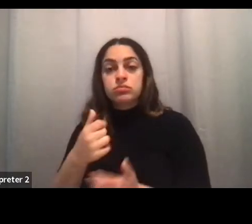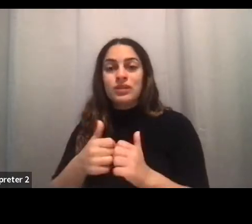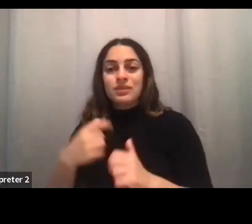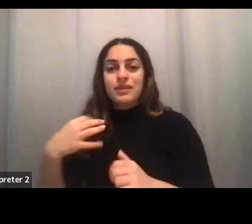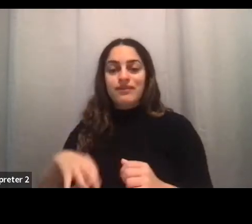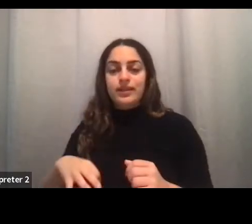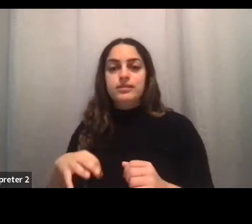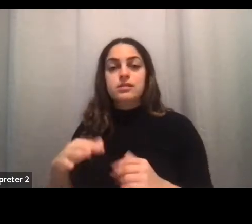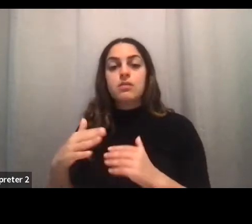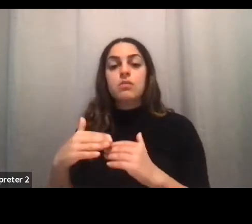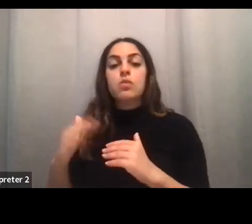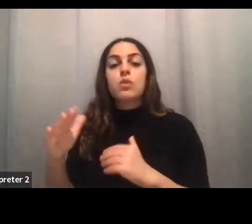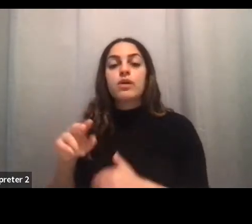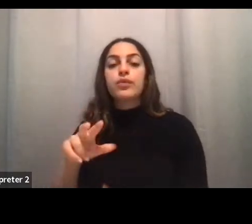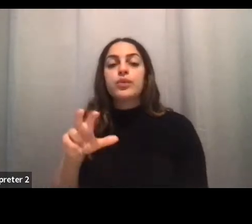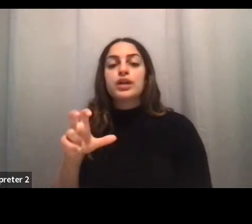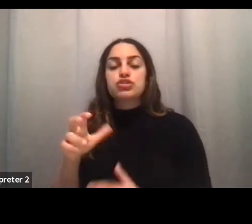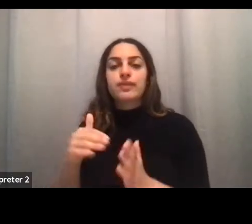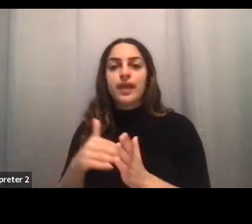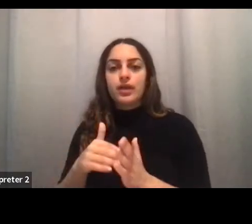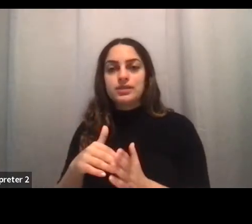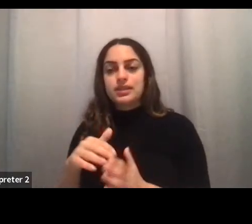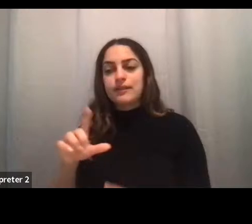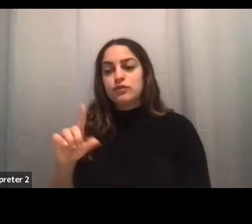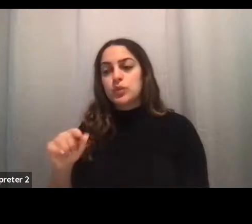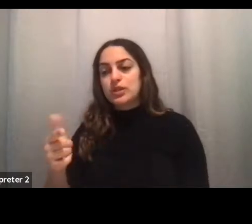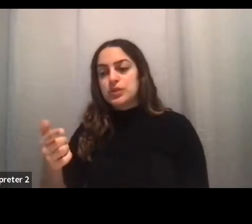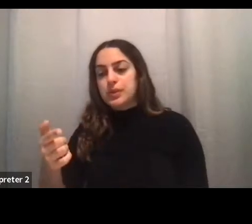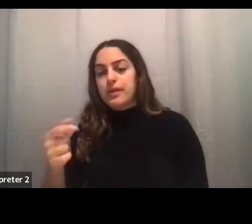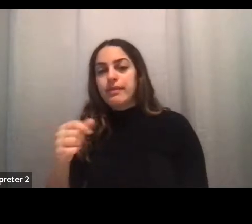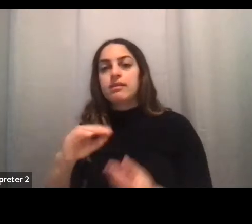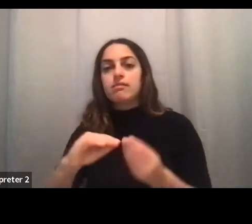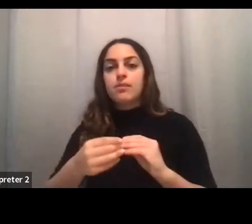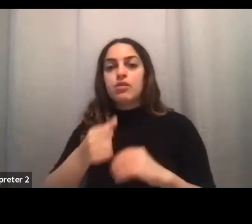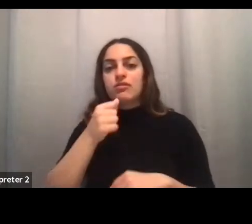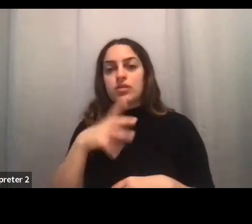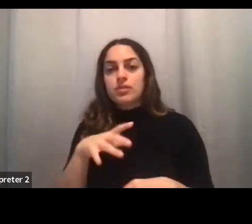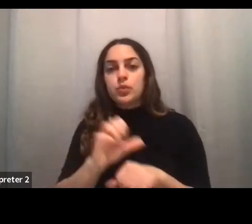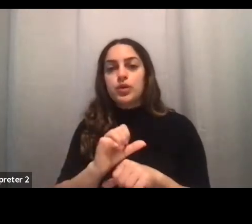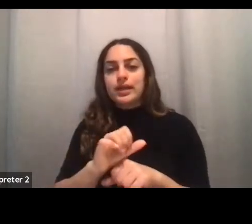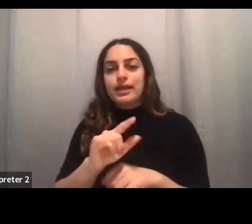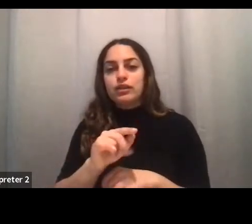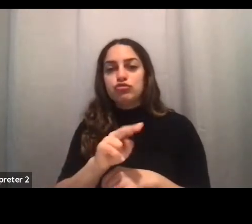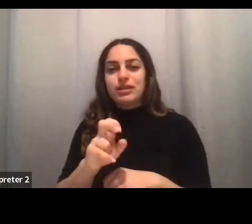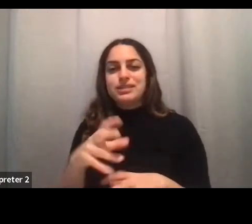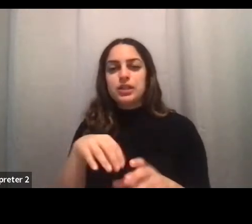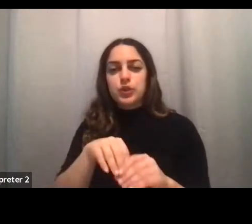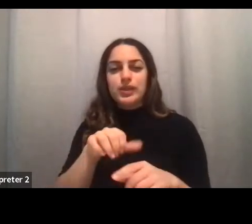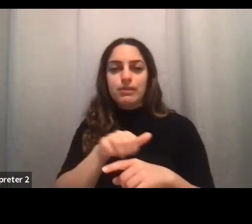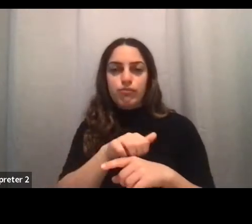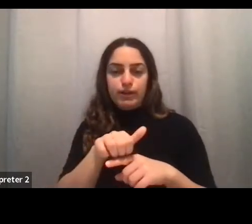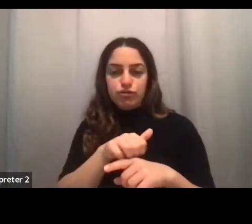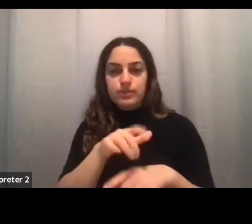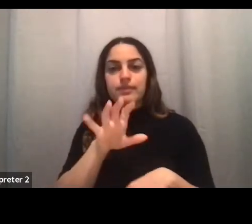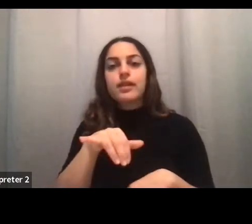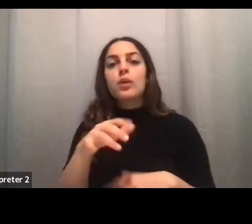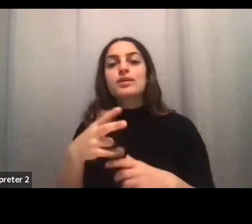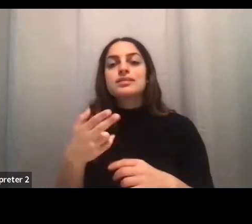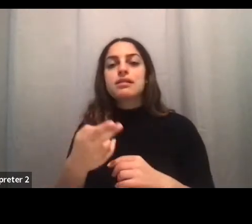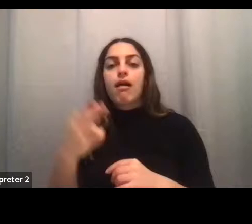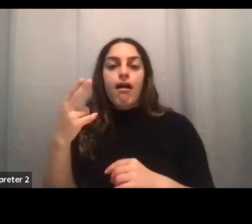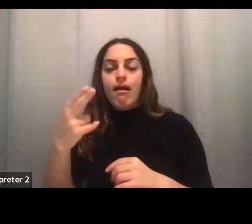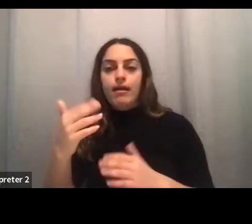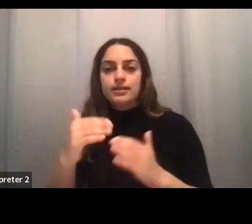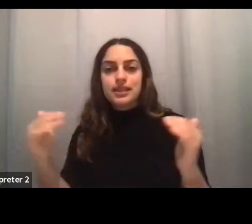000 in 2021 the number of women working in the trades including apprenticeships was at the its highest level